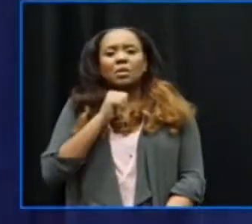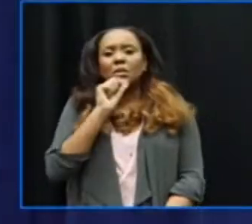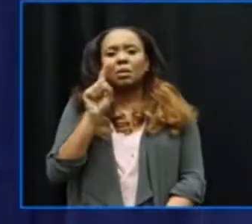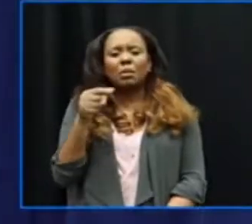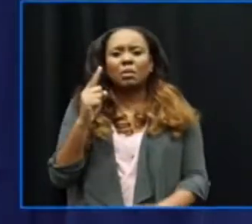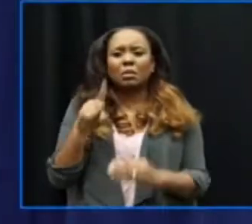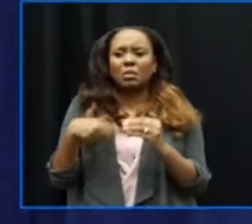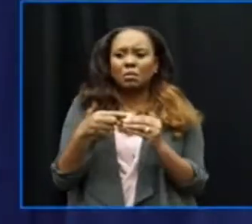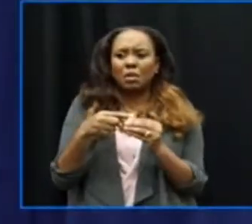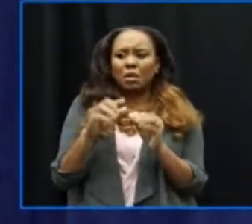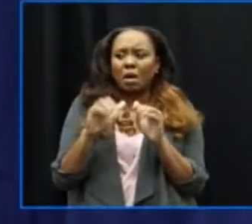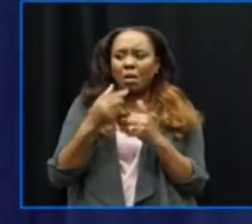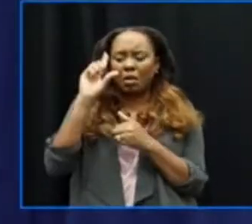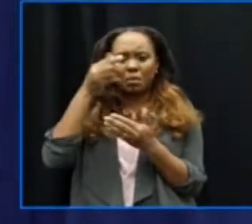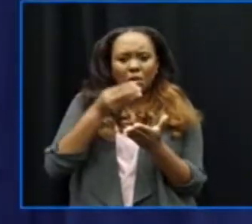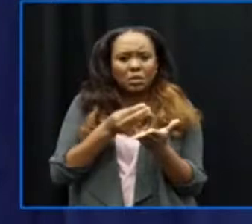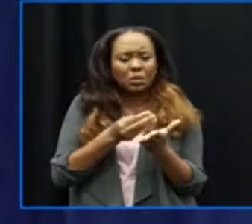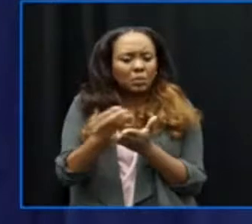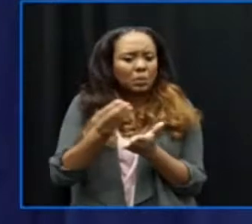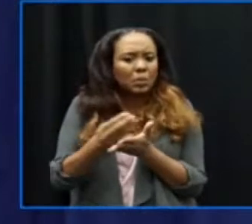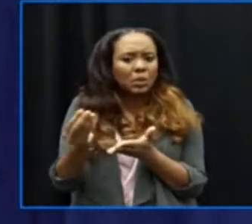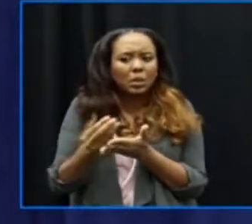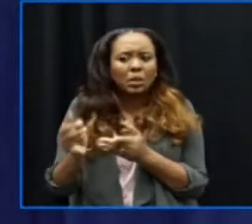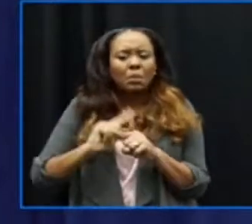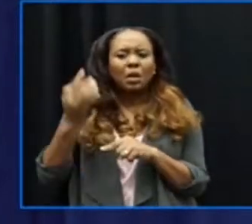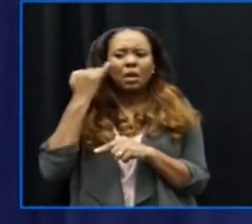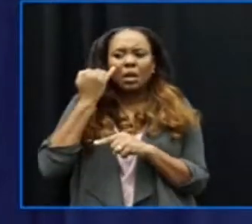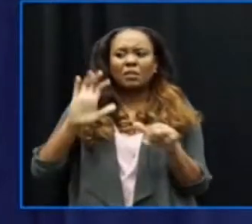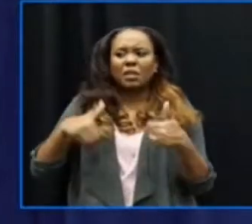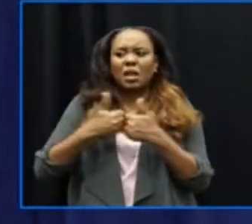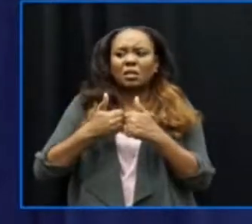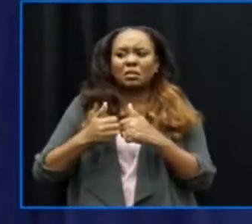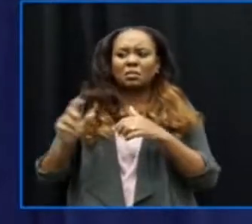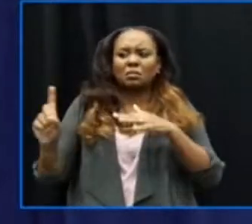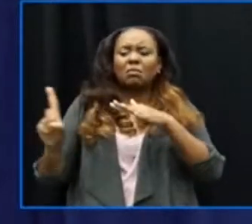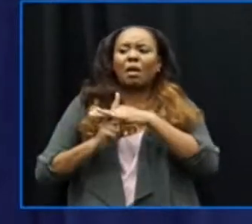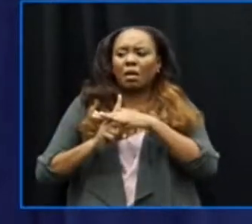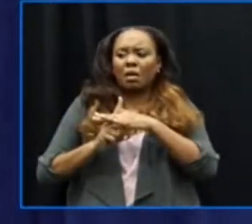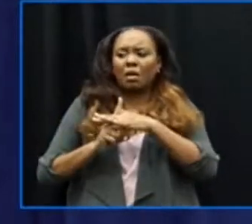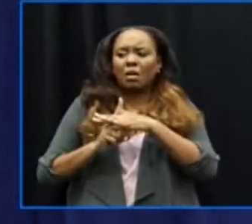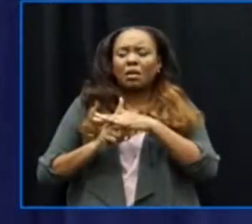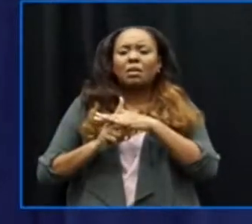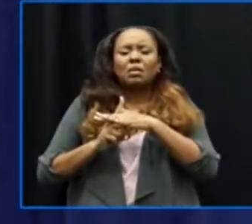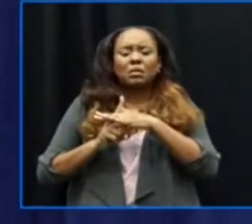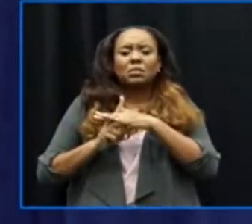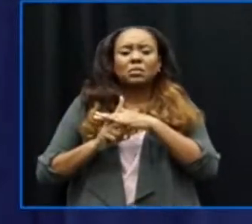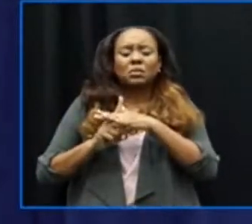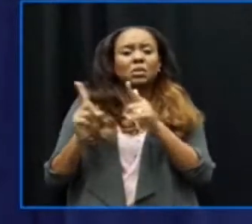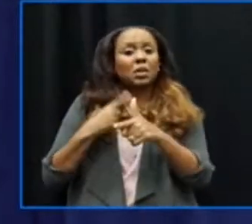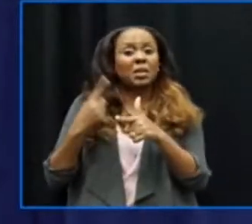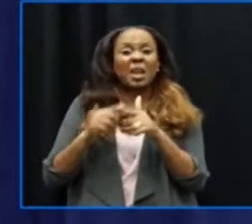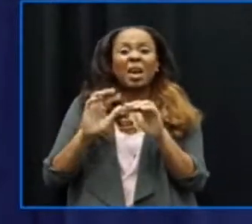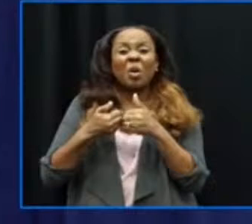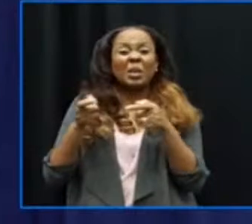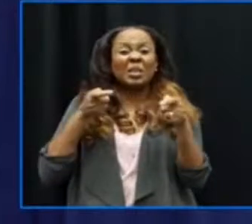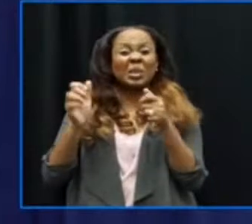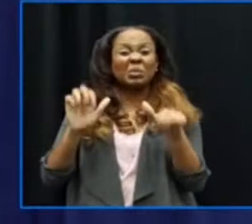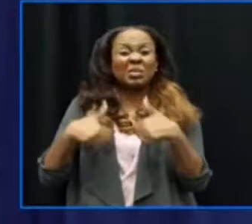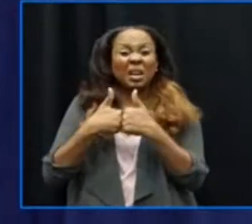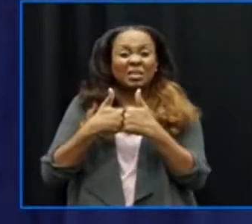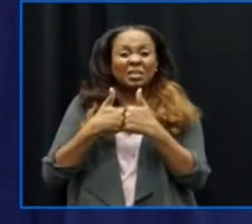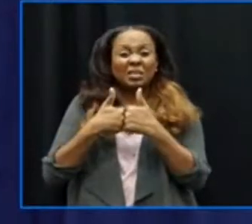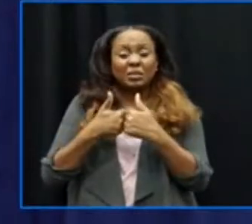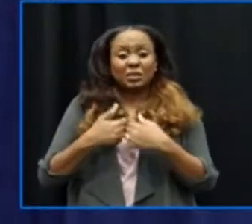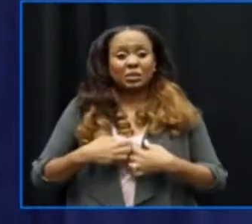means dealing with challenges as they come up, right? This particular one, the government could delay and say, we're going to leave